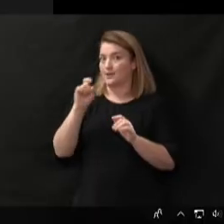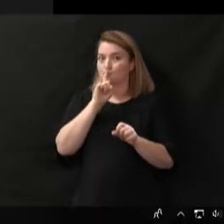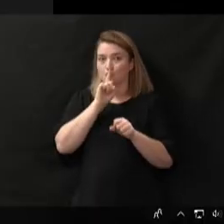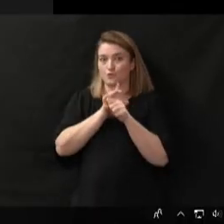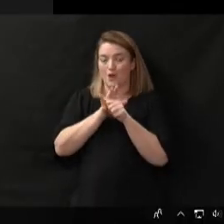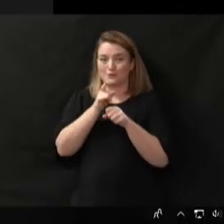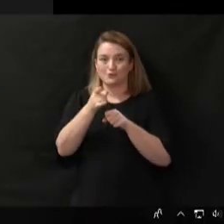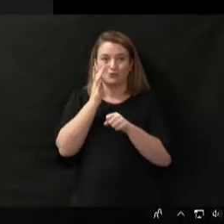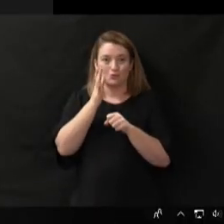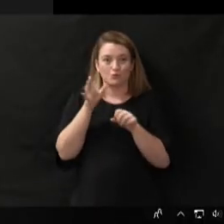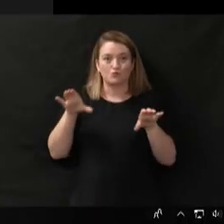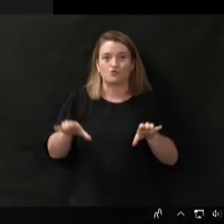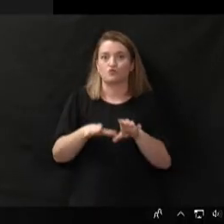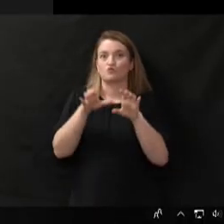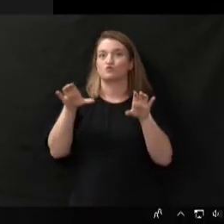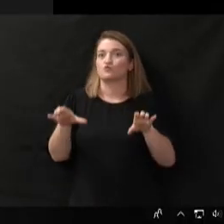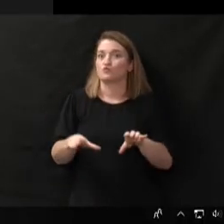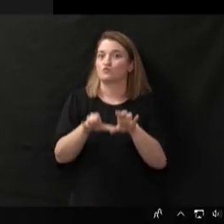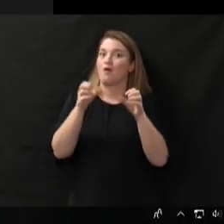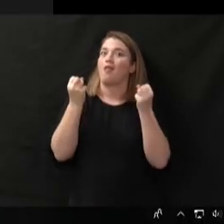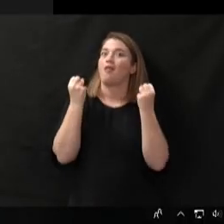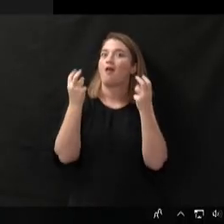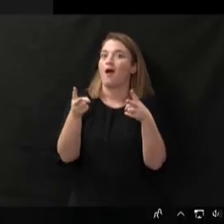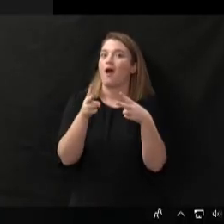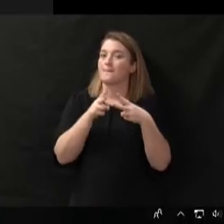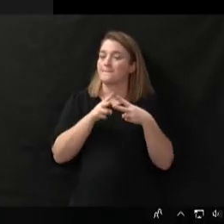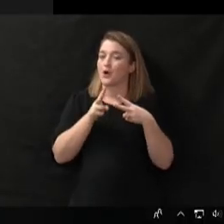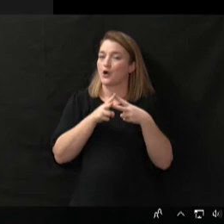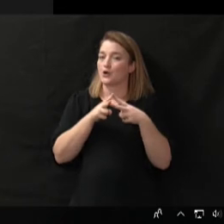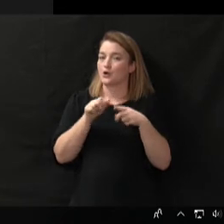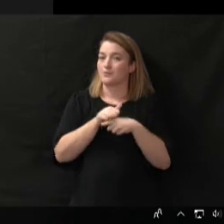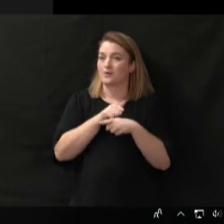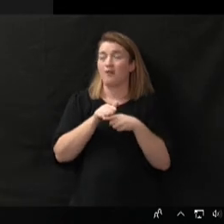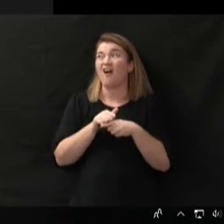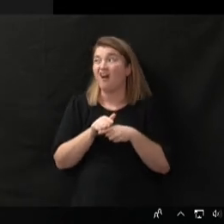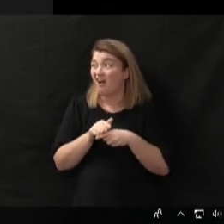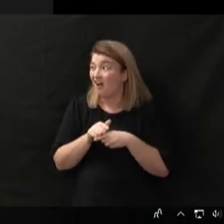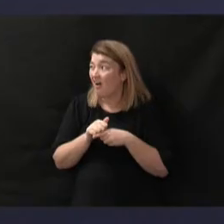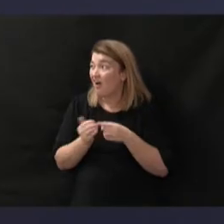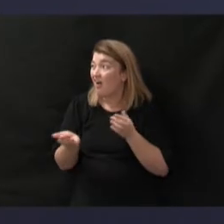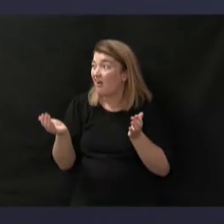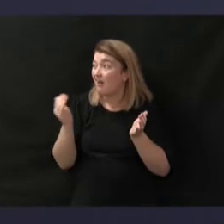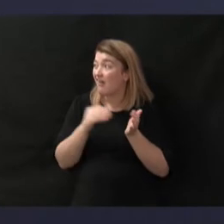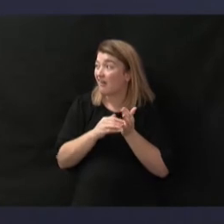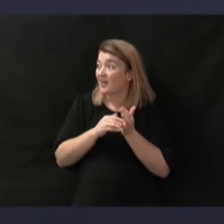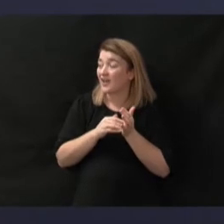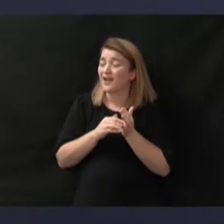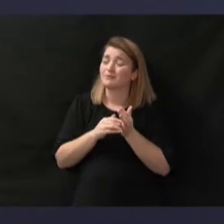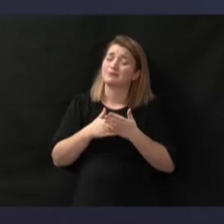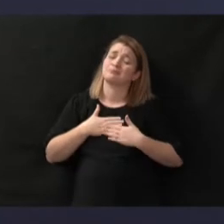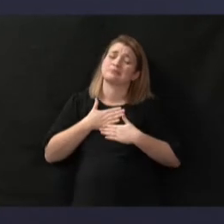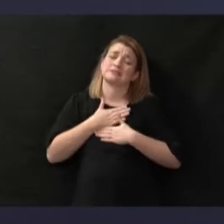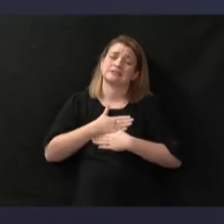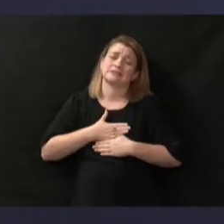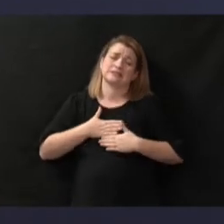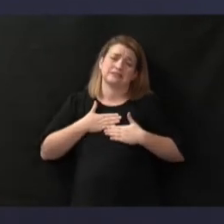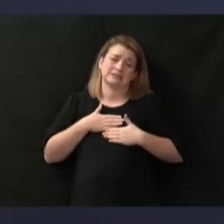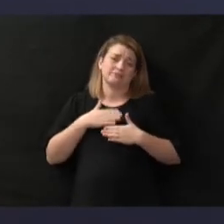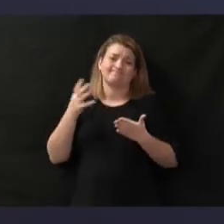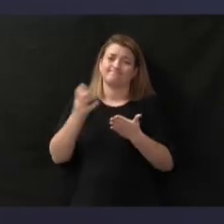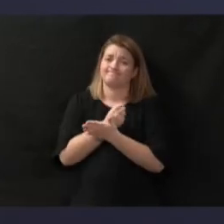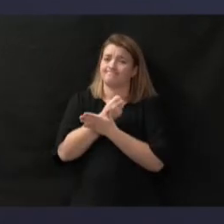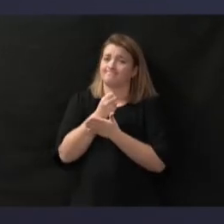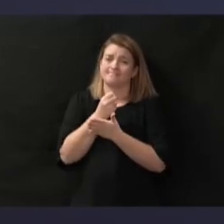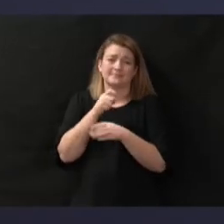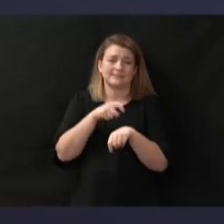partner practice today. but please, I know you might think, oh, another one. But please, if you take the time to do it, it helps it stick.